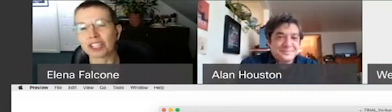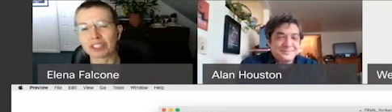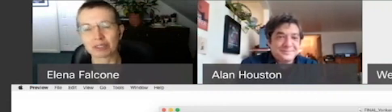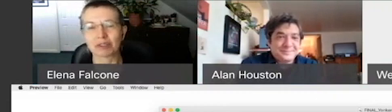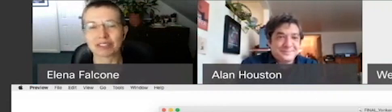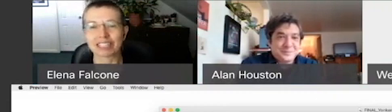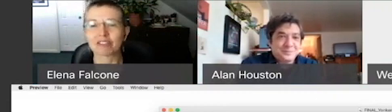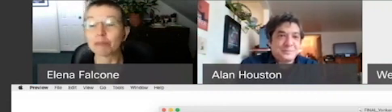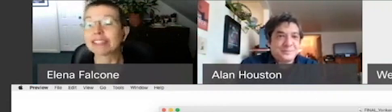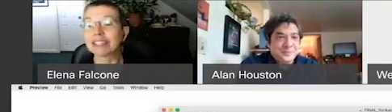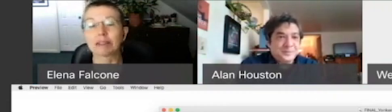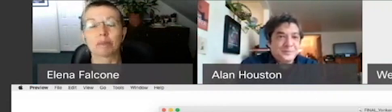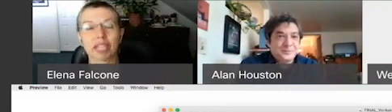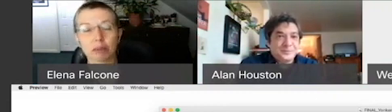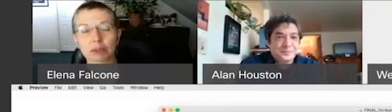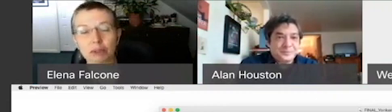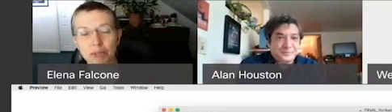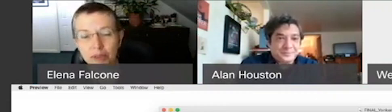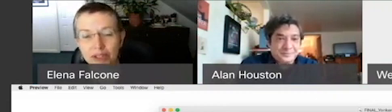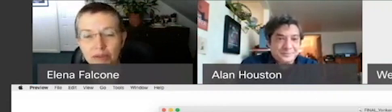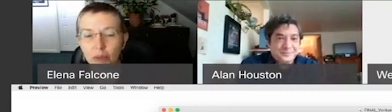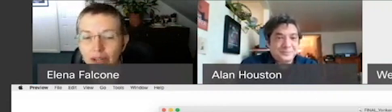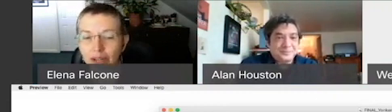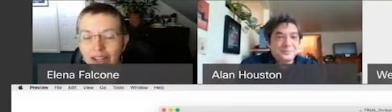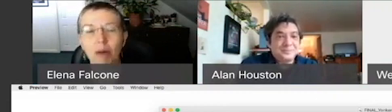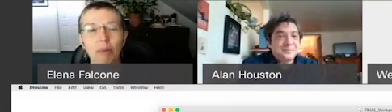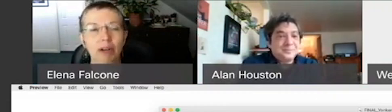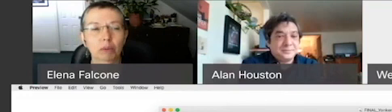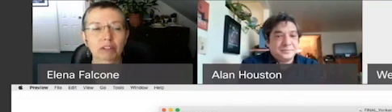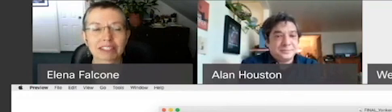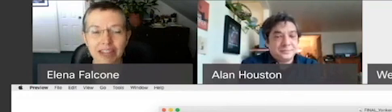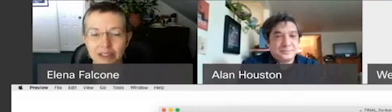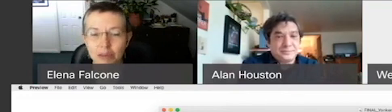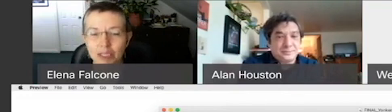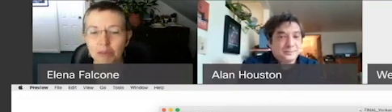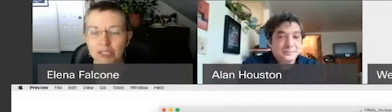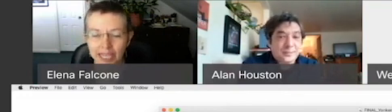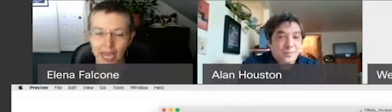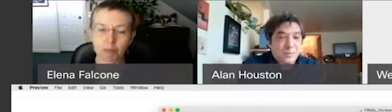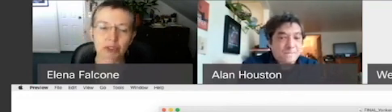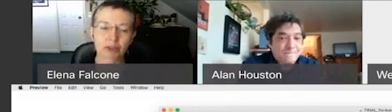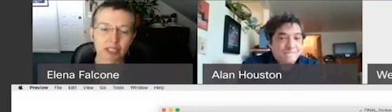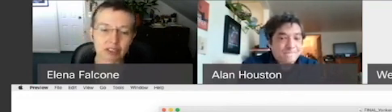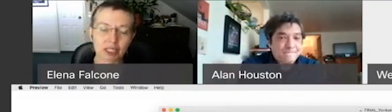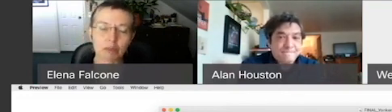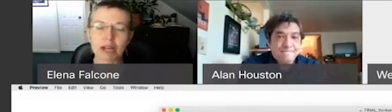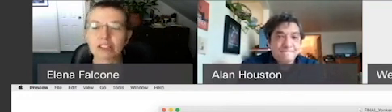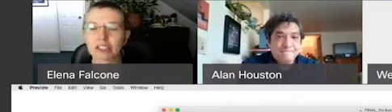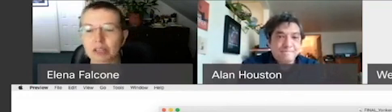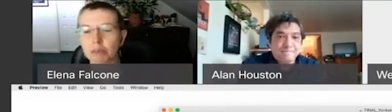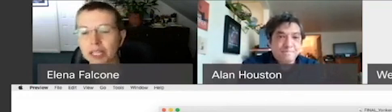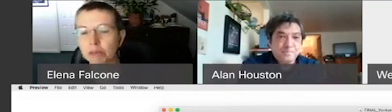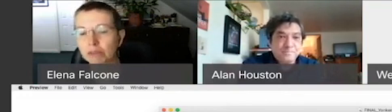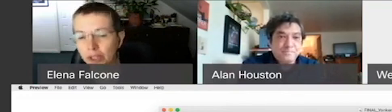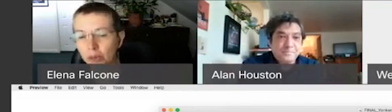sense of missing being able to be with everyone, but we're excited to be able to capture these key messages and make them